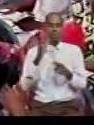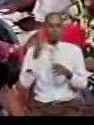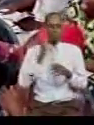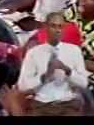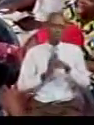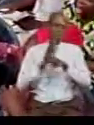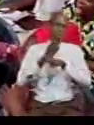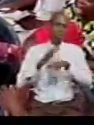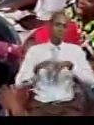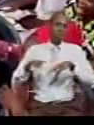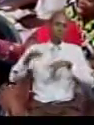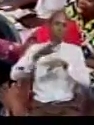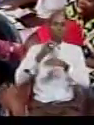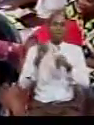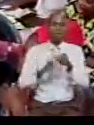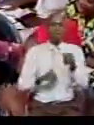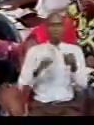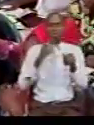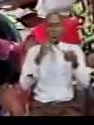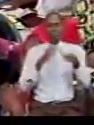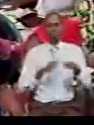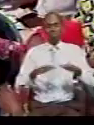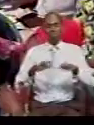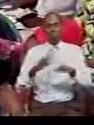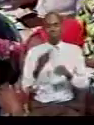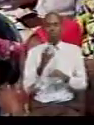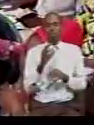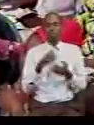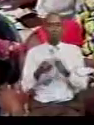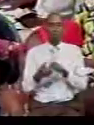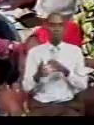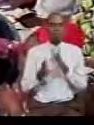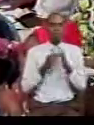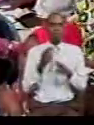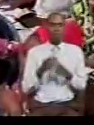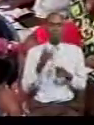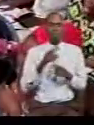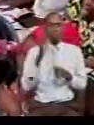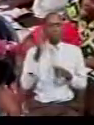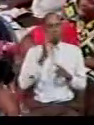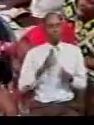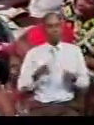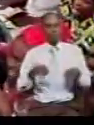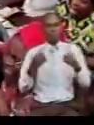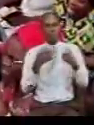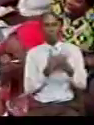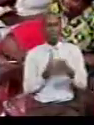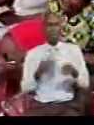sea. You will go and overcome every temptation.